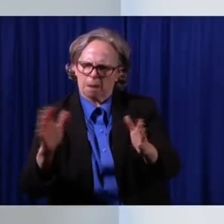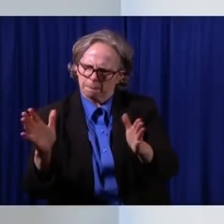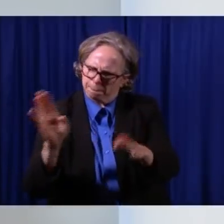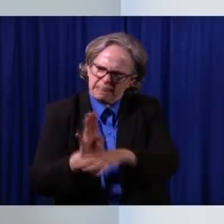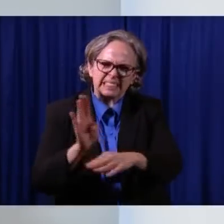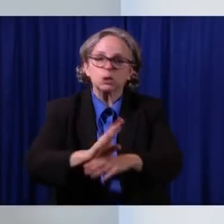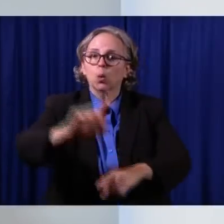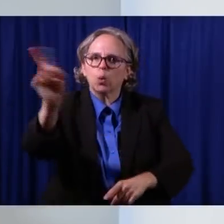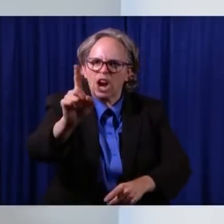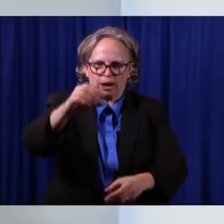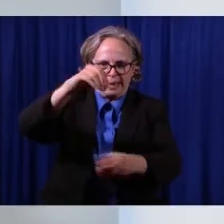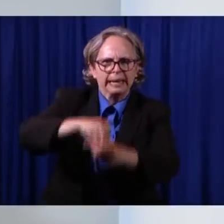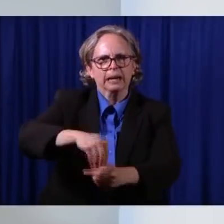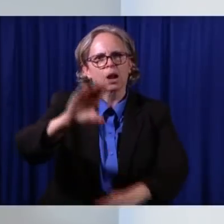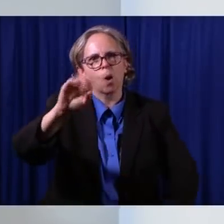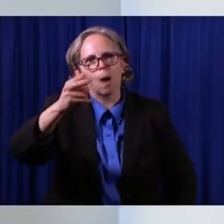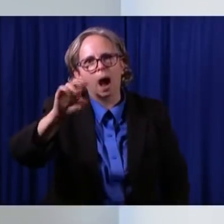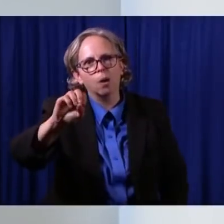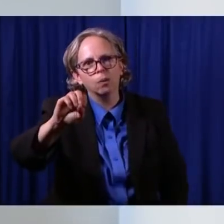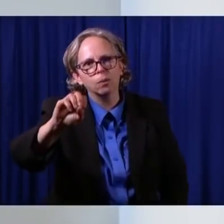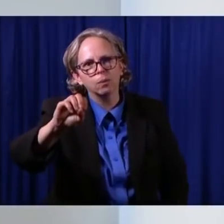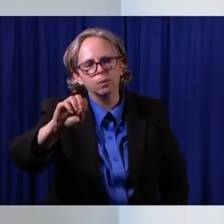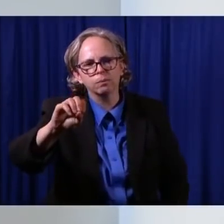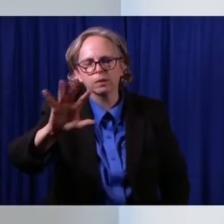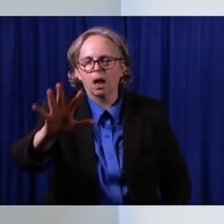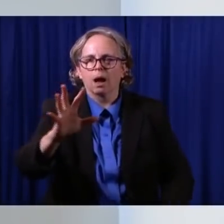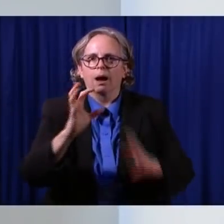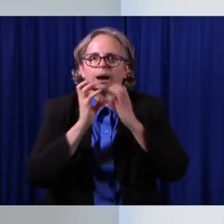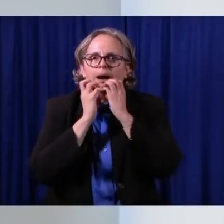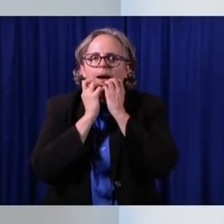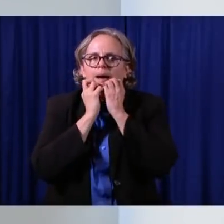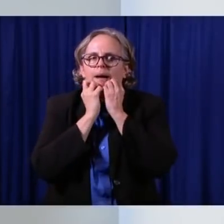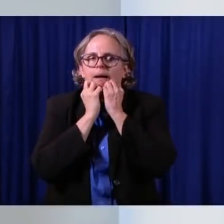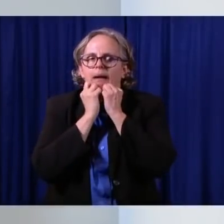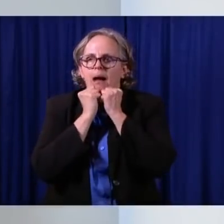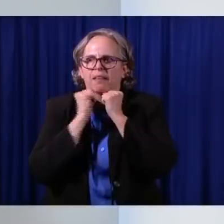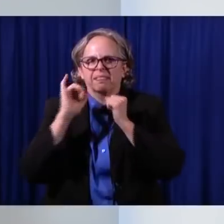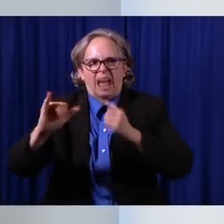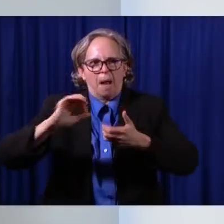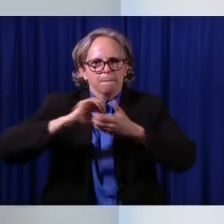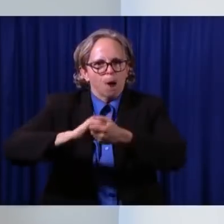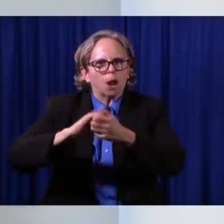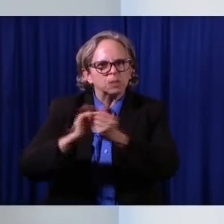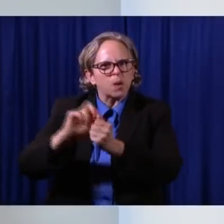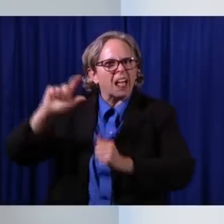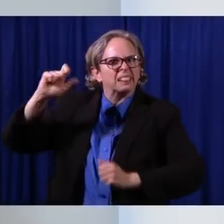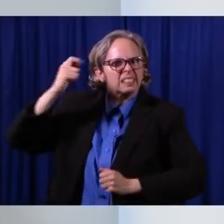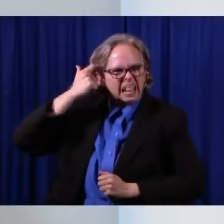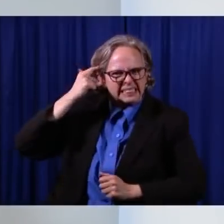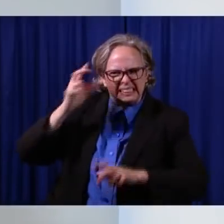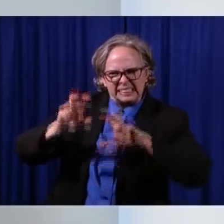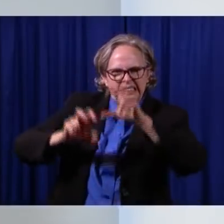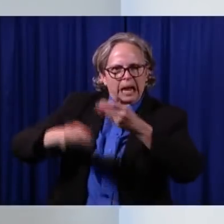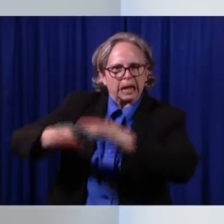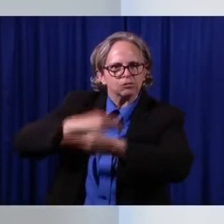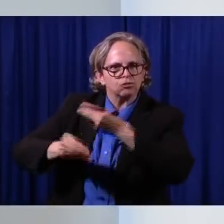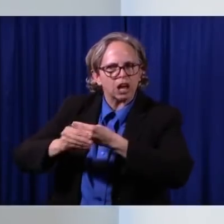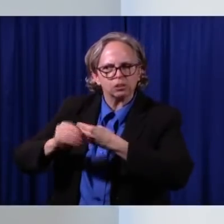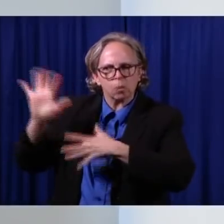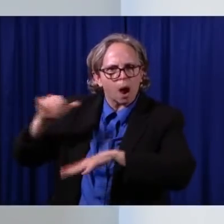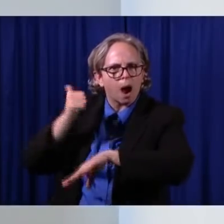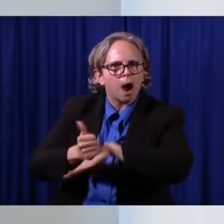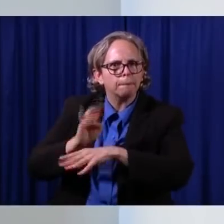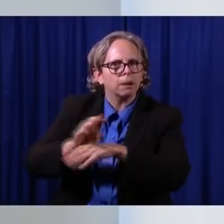and we greatly value that partnership with the London Stock Exchange and the Global Elite Program.